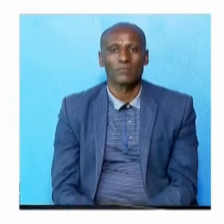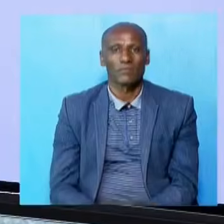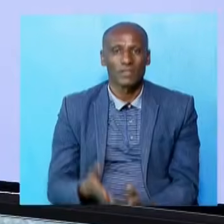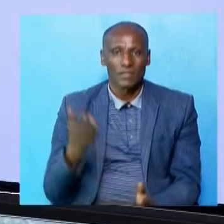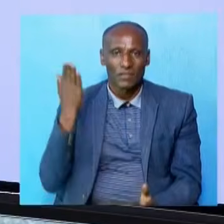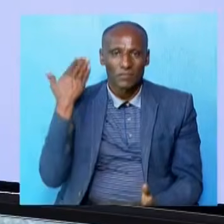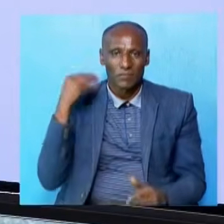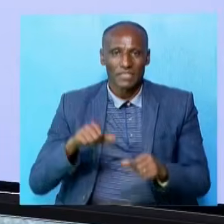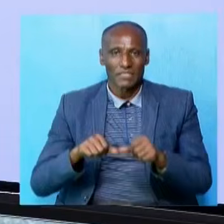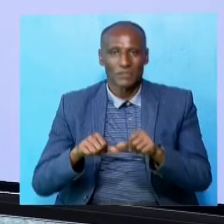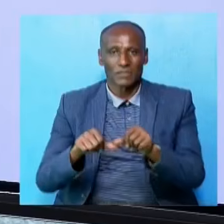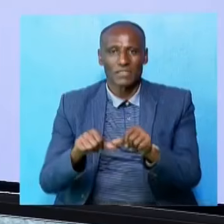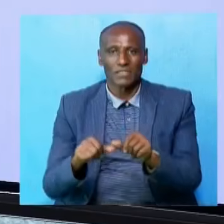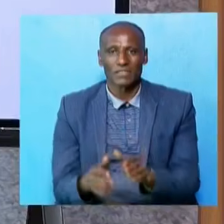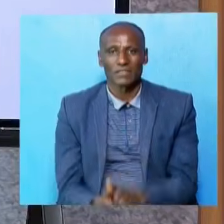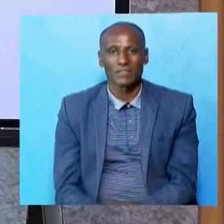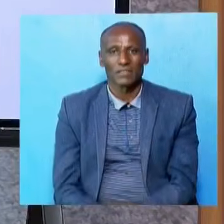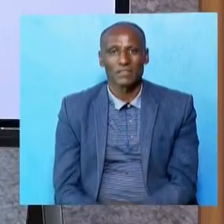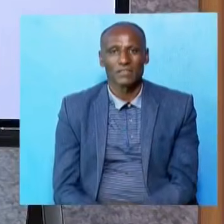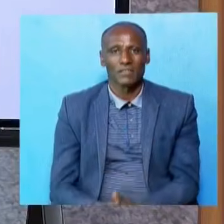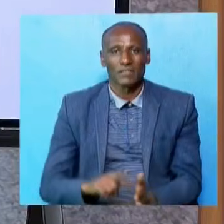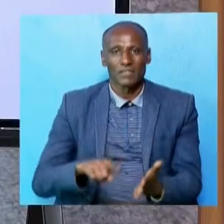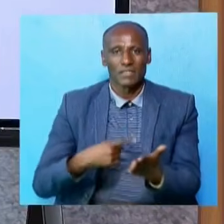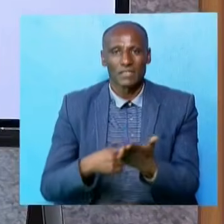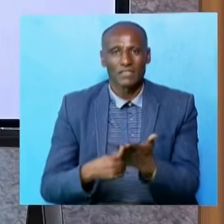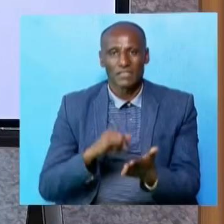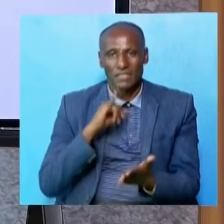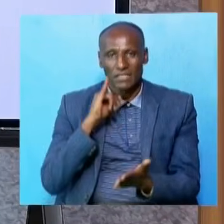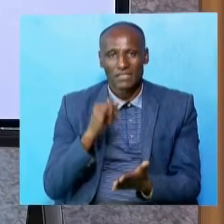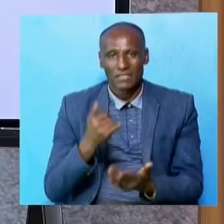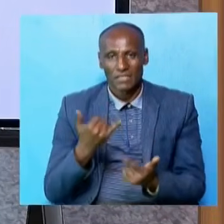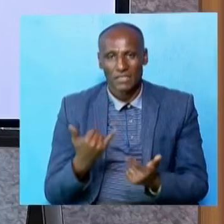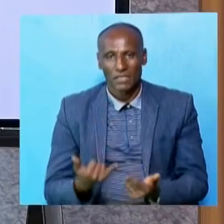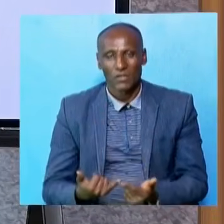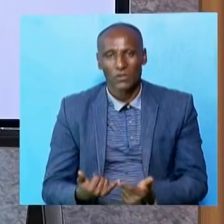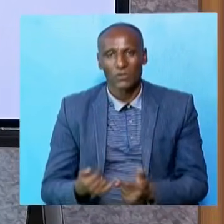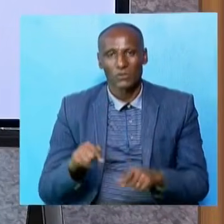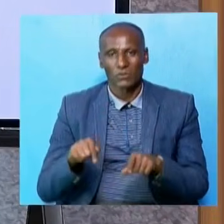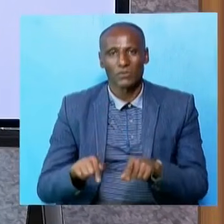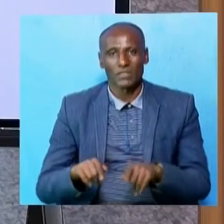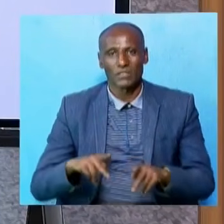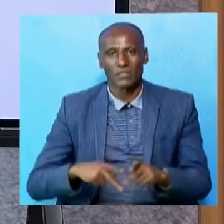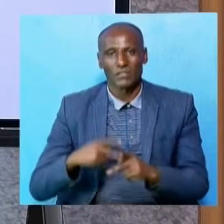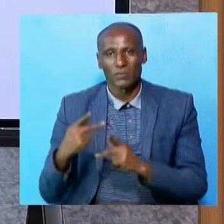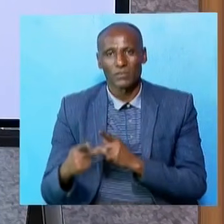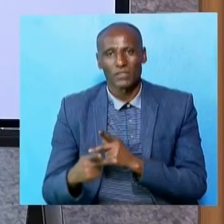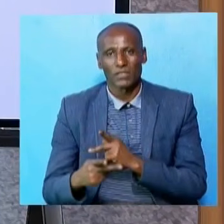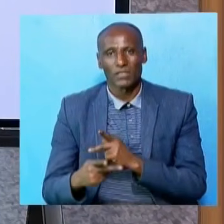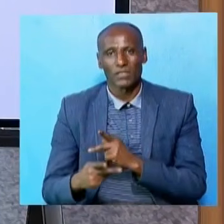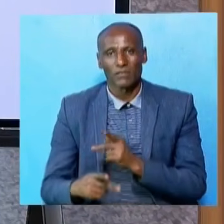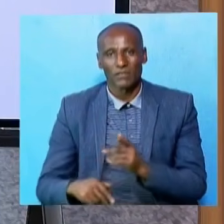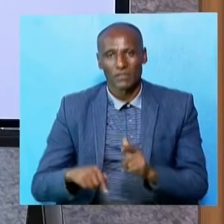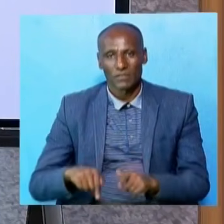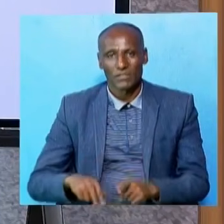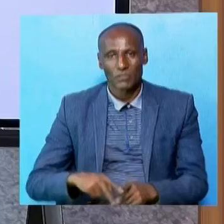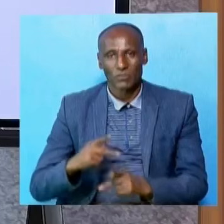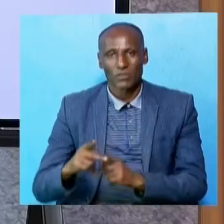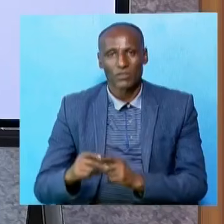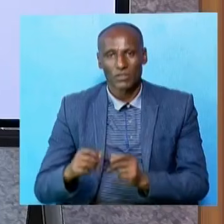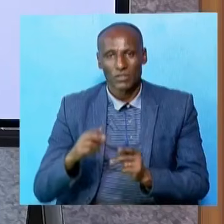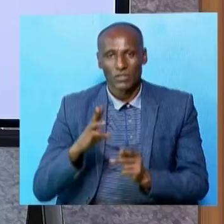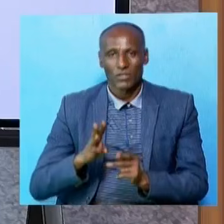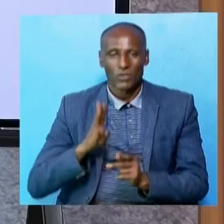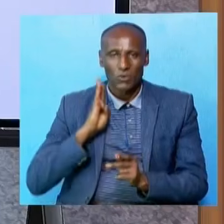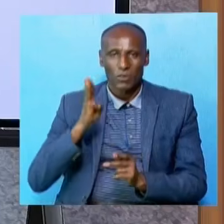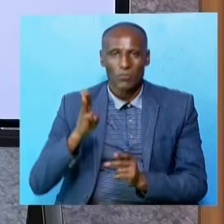Past continuous. This is our today's program. After this lesson, after this program, you will be able to